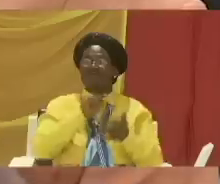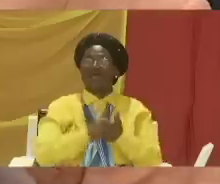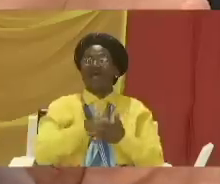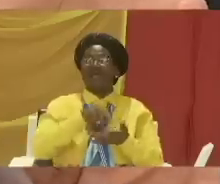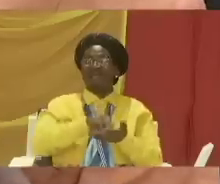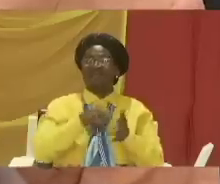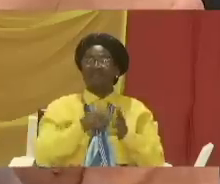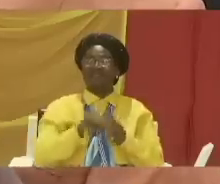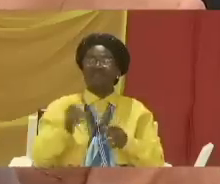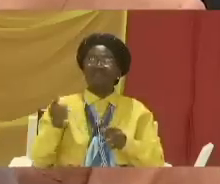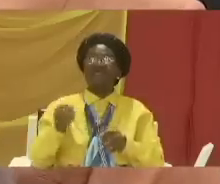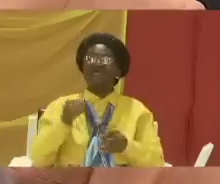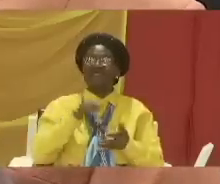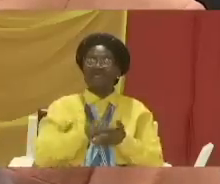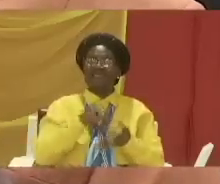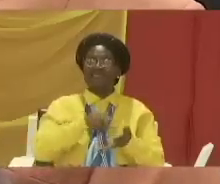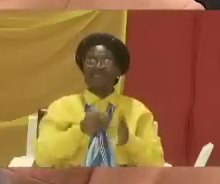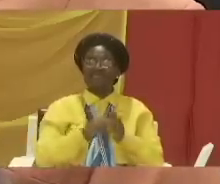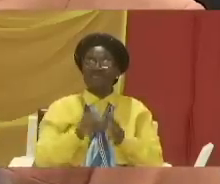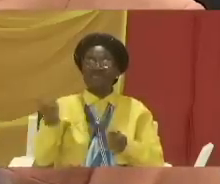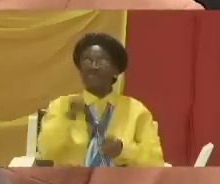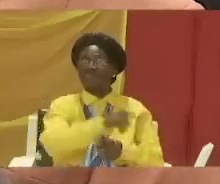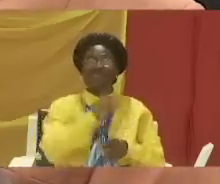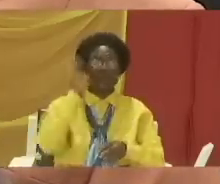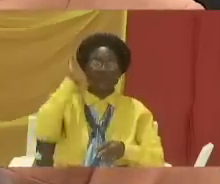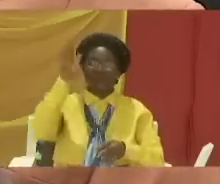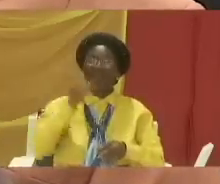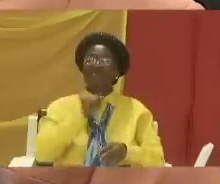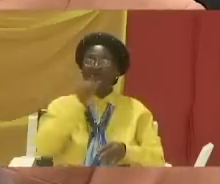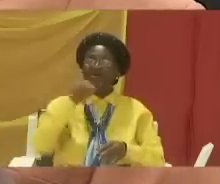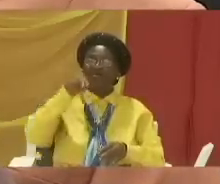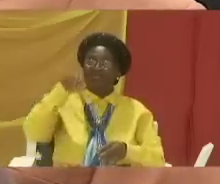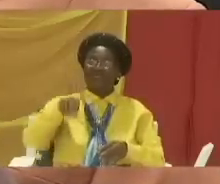You won't need a car to travel.